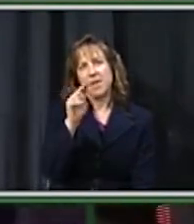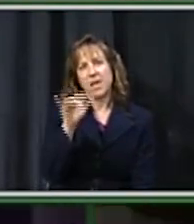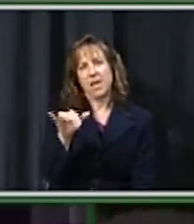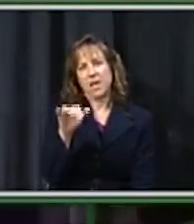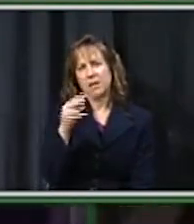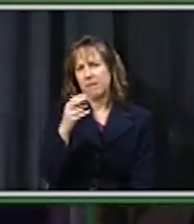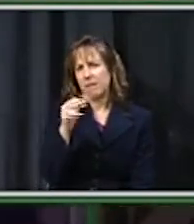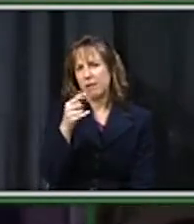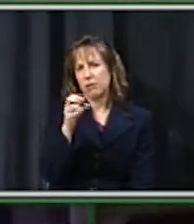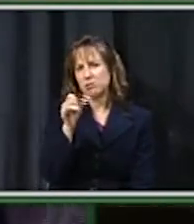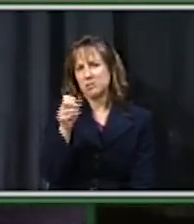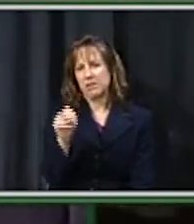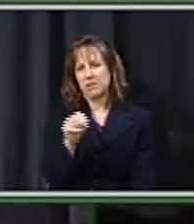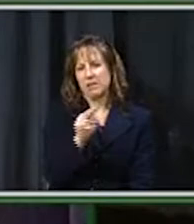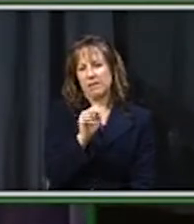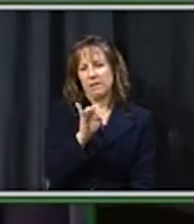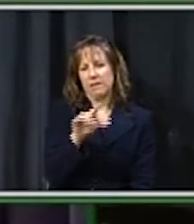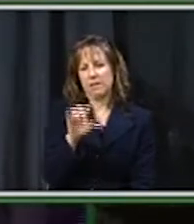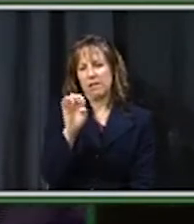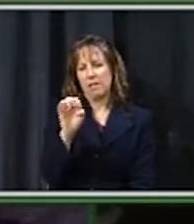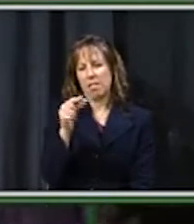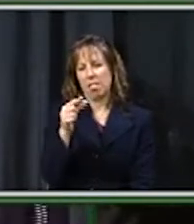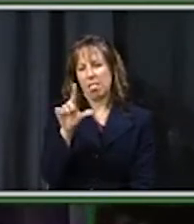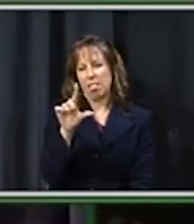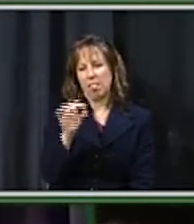Neil Andrew Elgar.